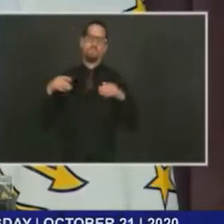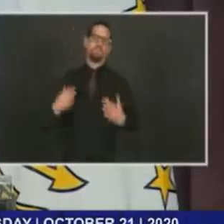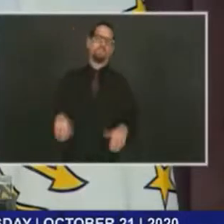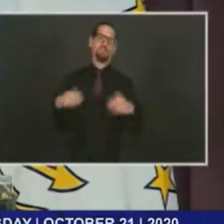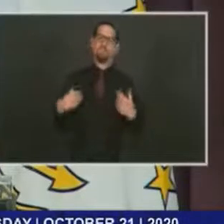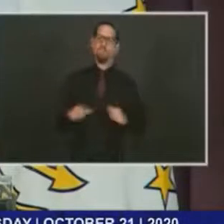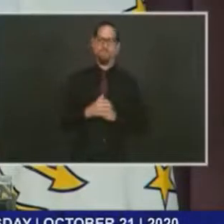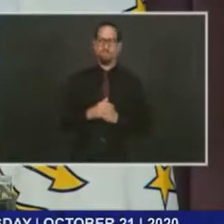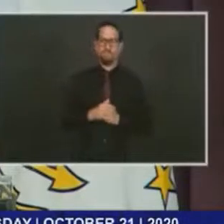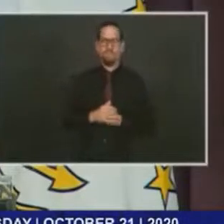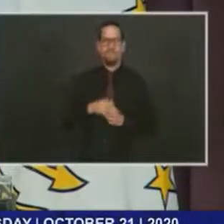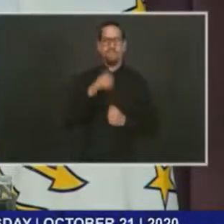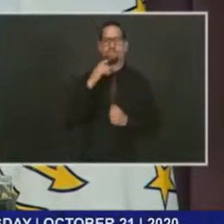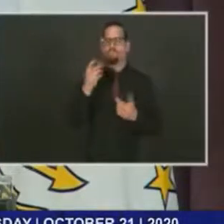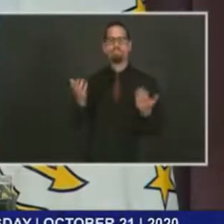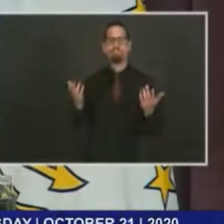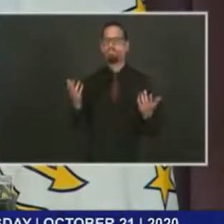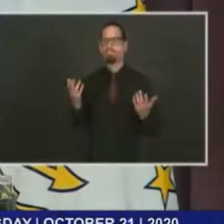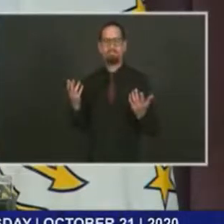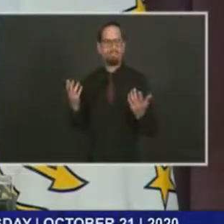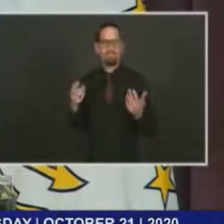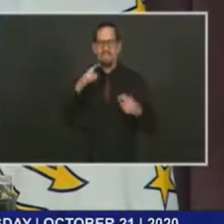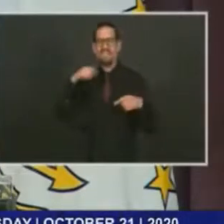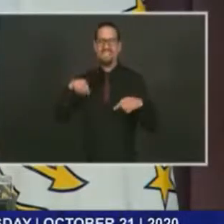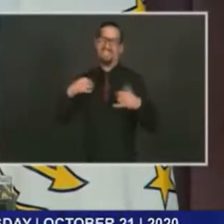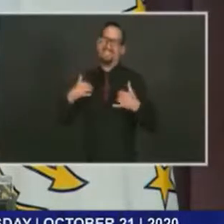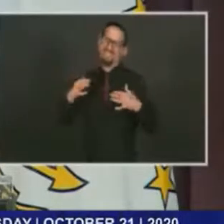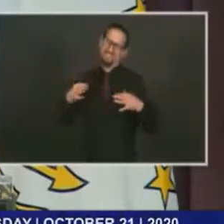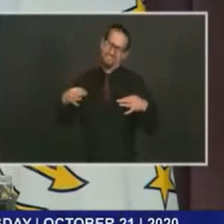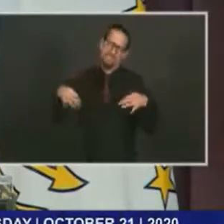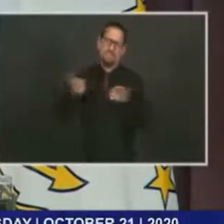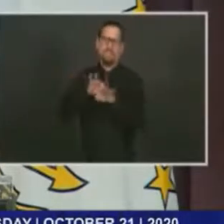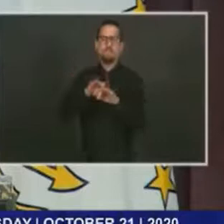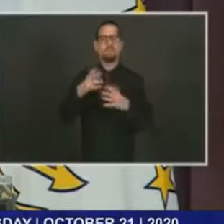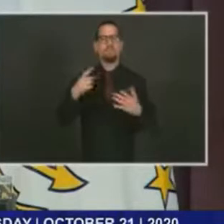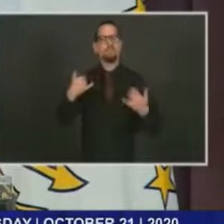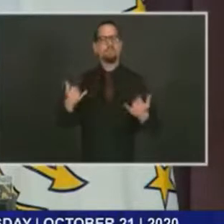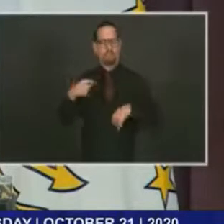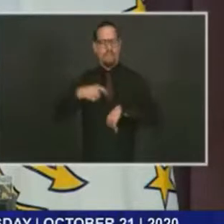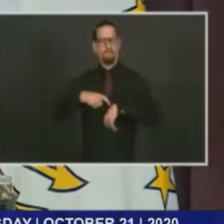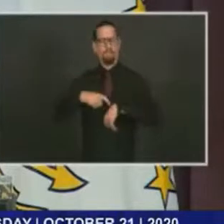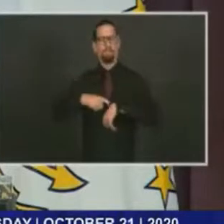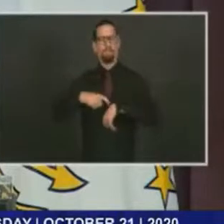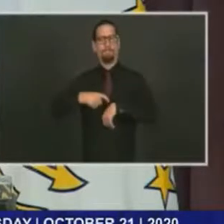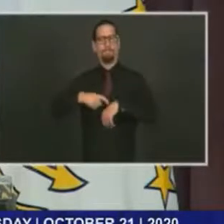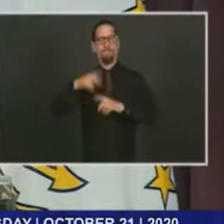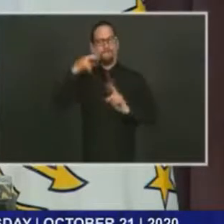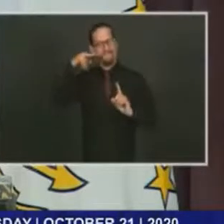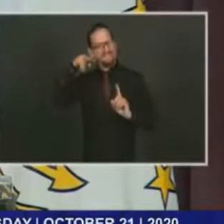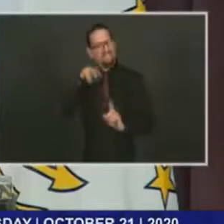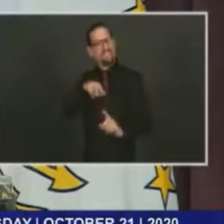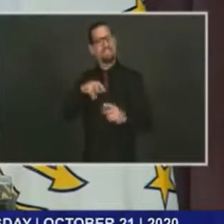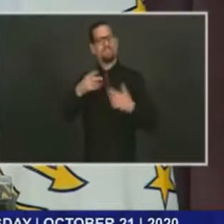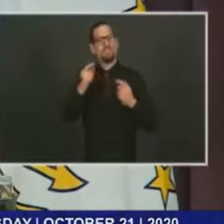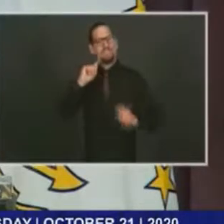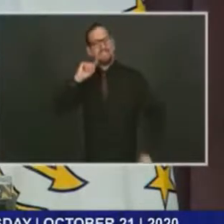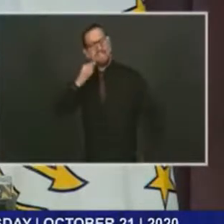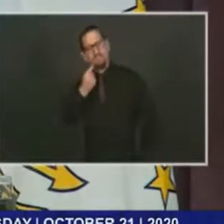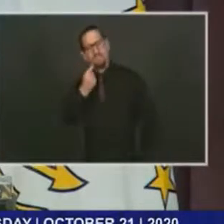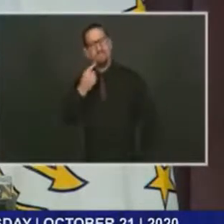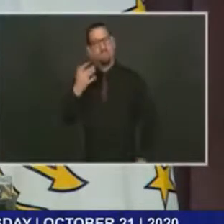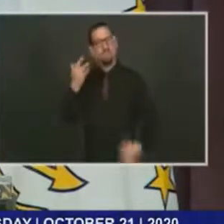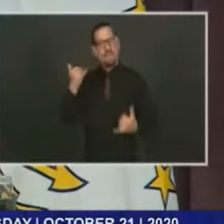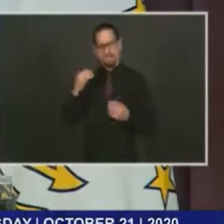we're at a very important point right now. So we're not where we want to be. Cases are